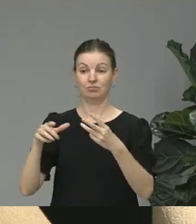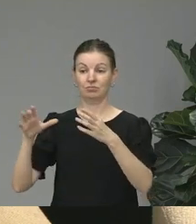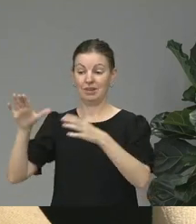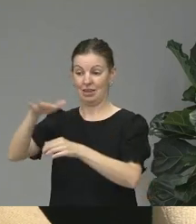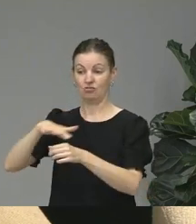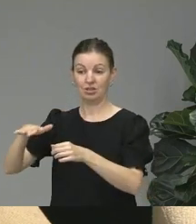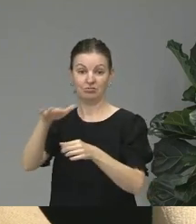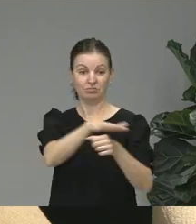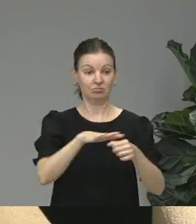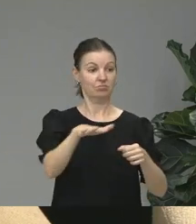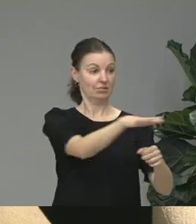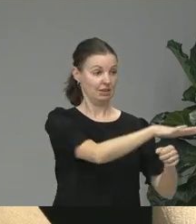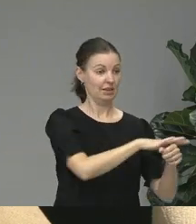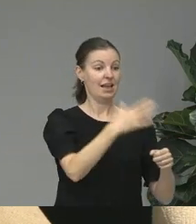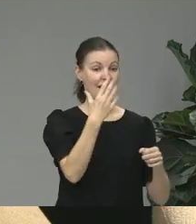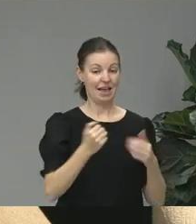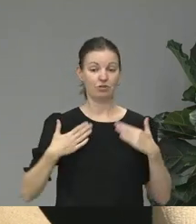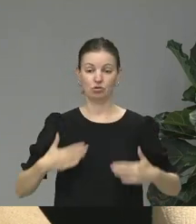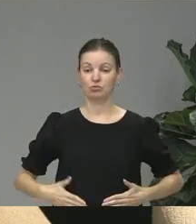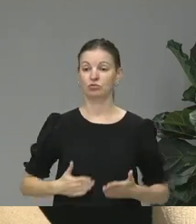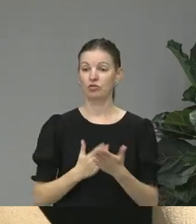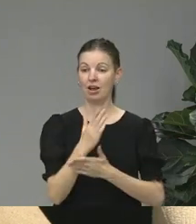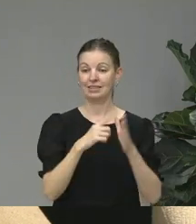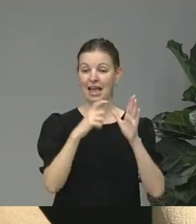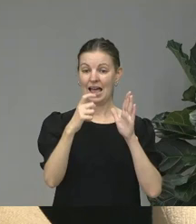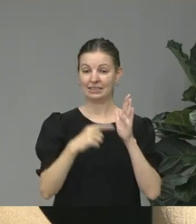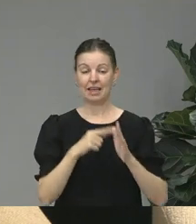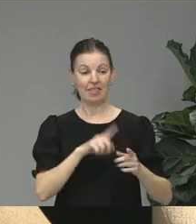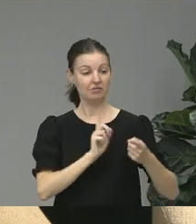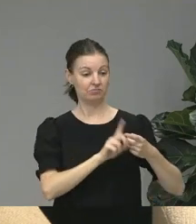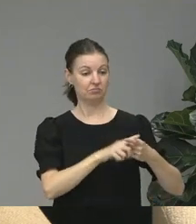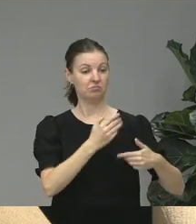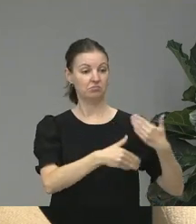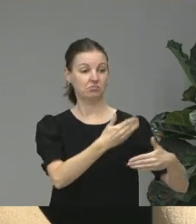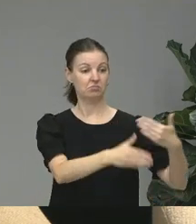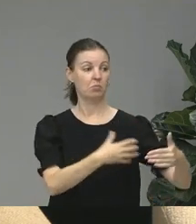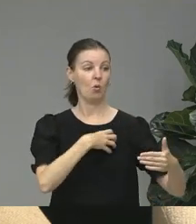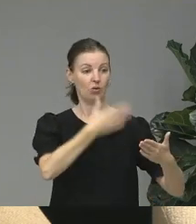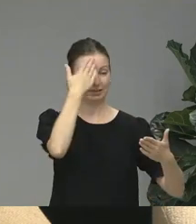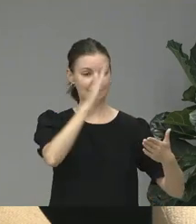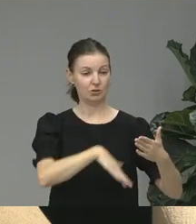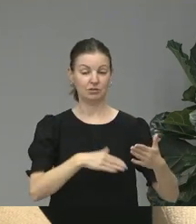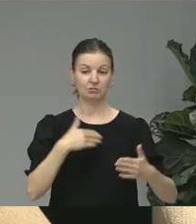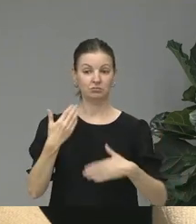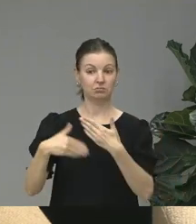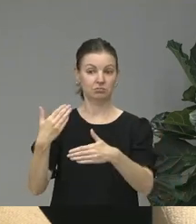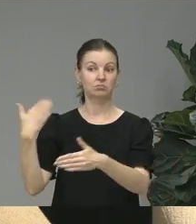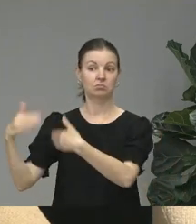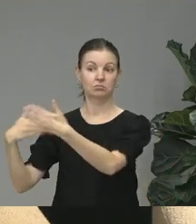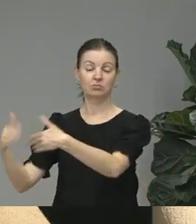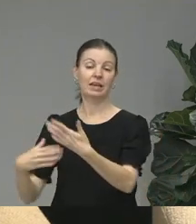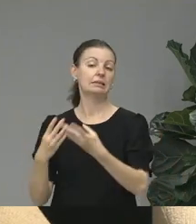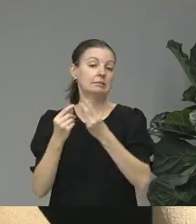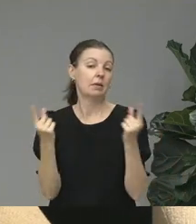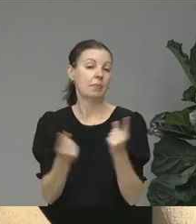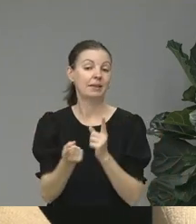have Human Rights Acts in place continue to build on that experience. And so some of these positive outcomes are the invisible